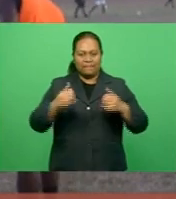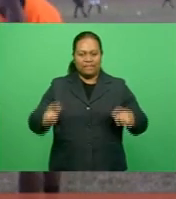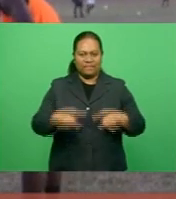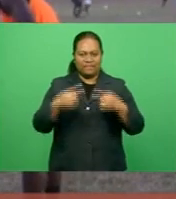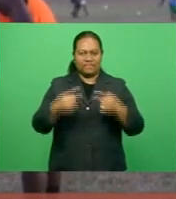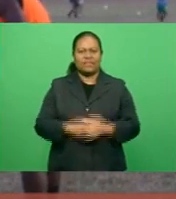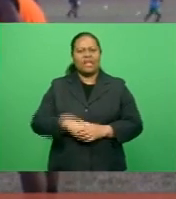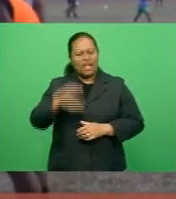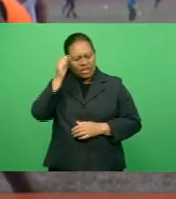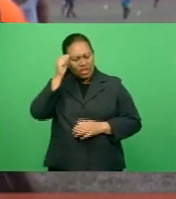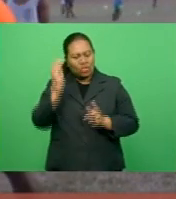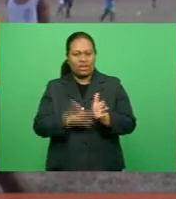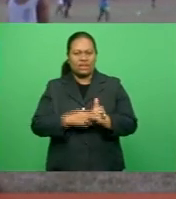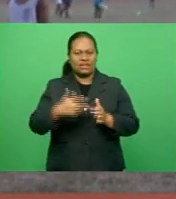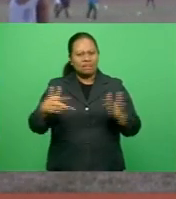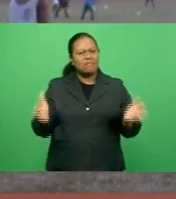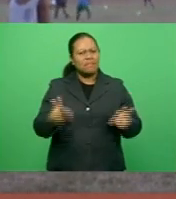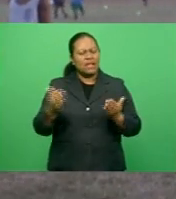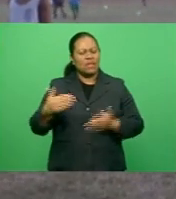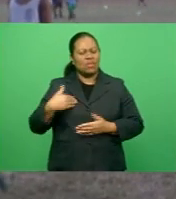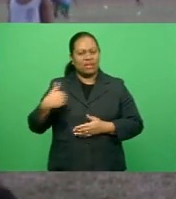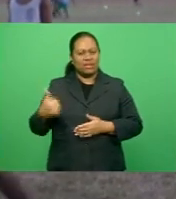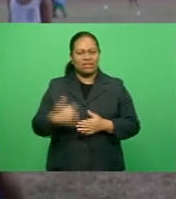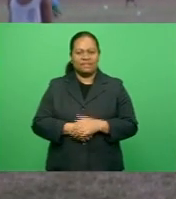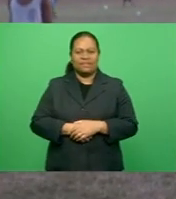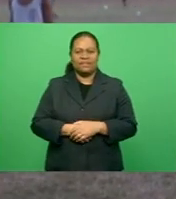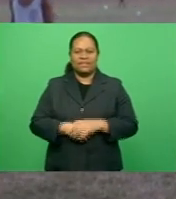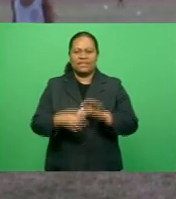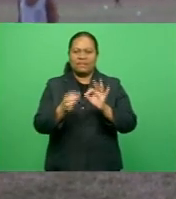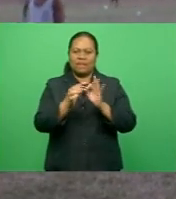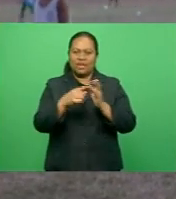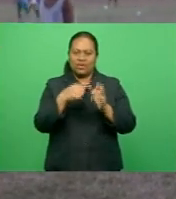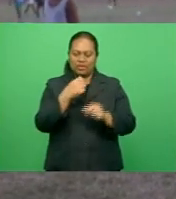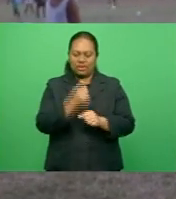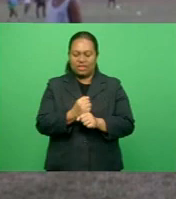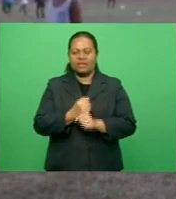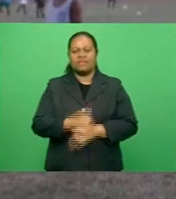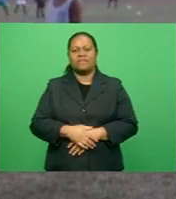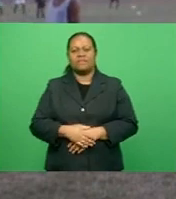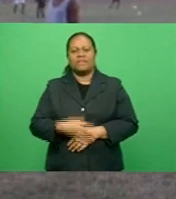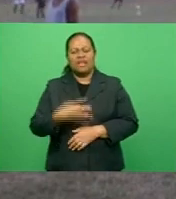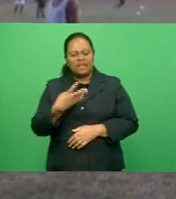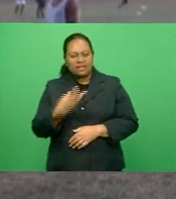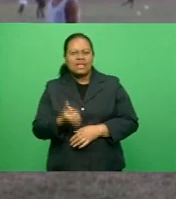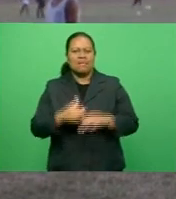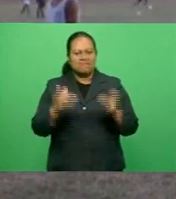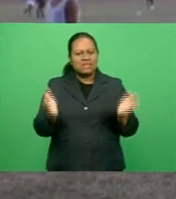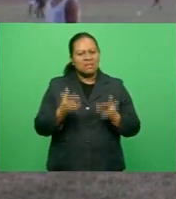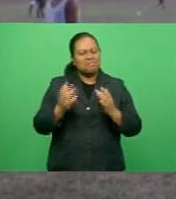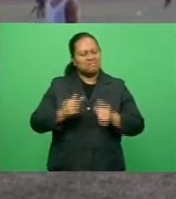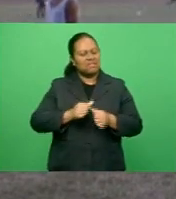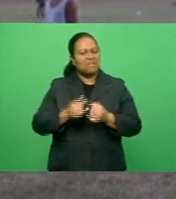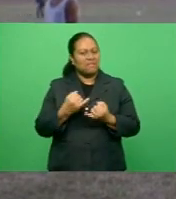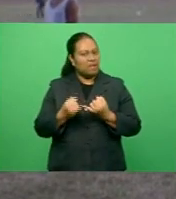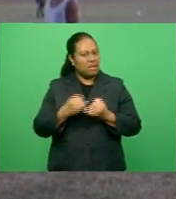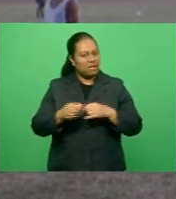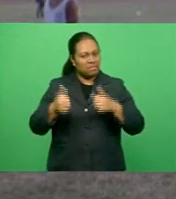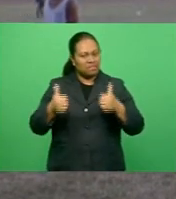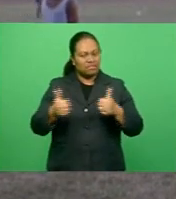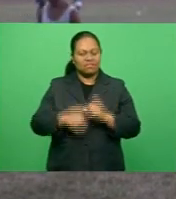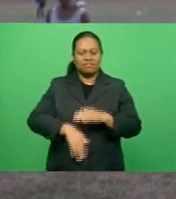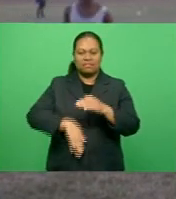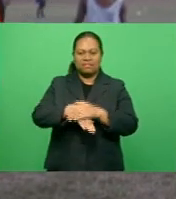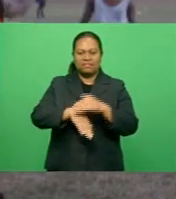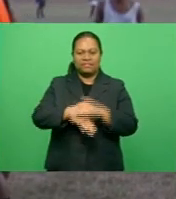and they played very well in BOG, and plus some of the league games they were very good. They play good football,